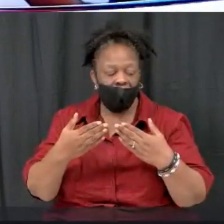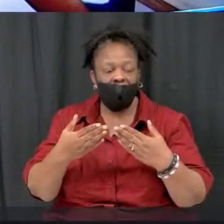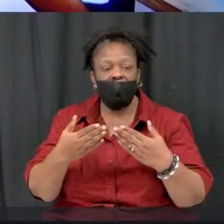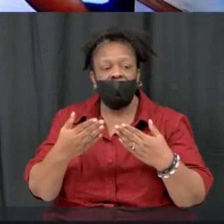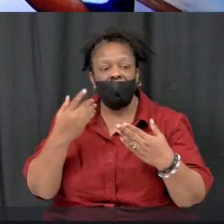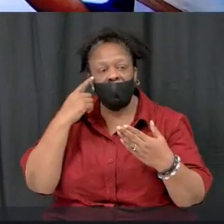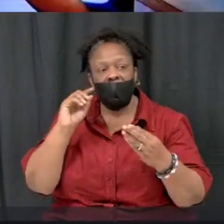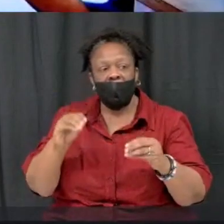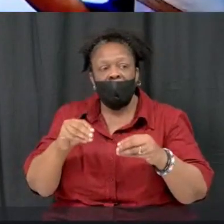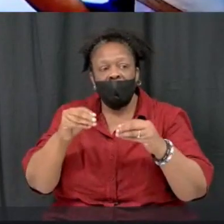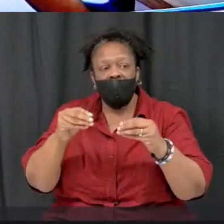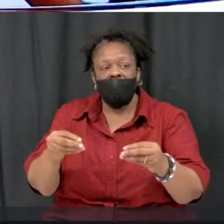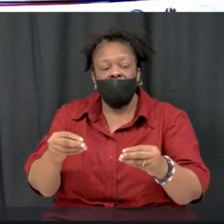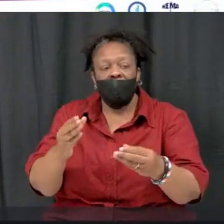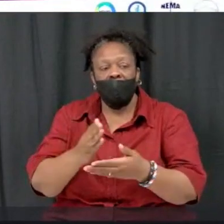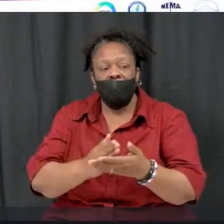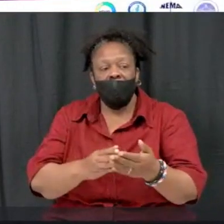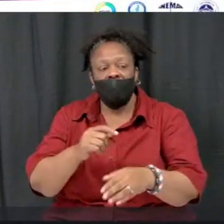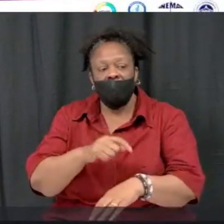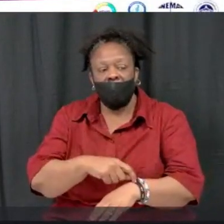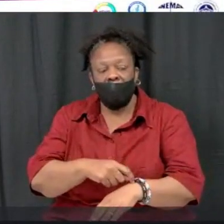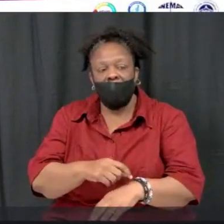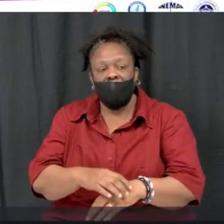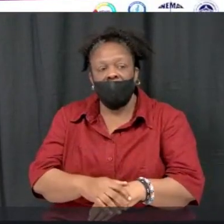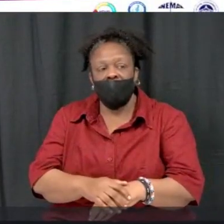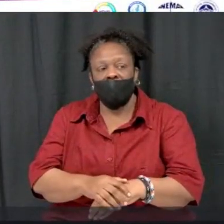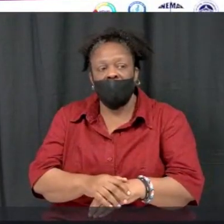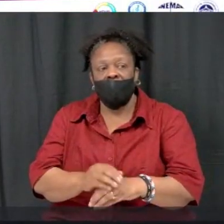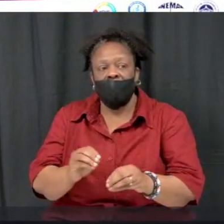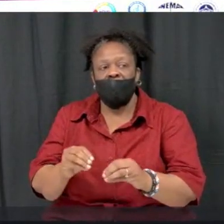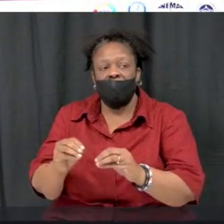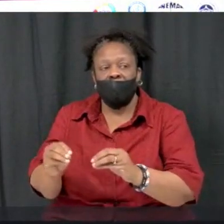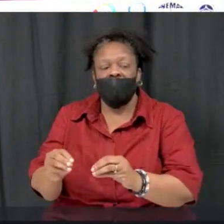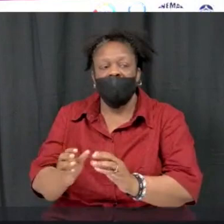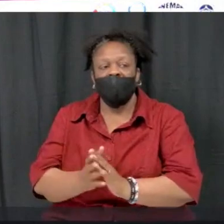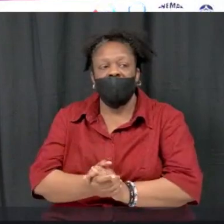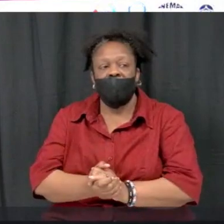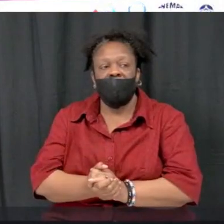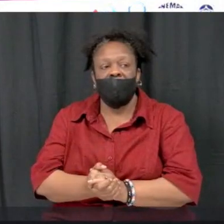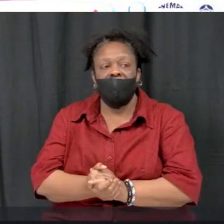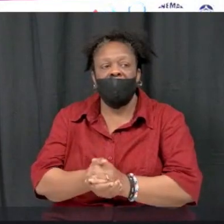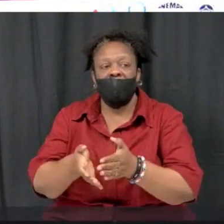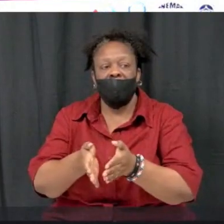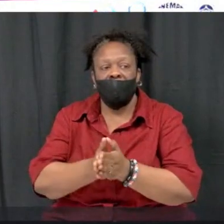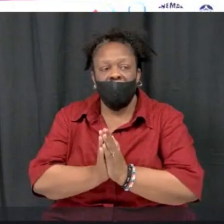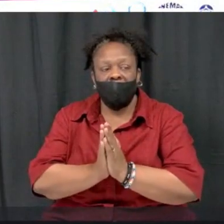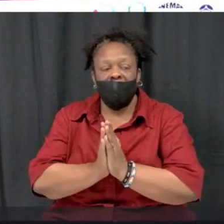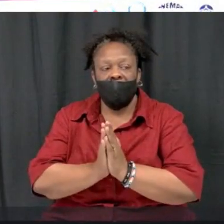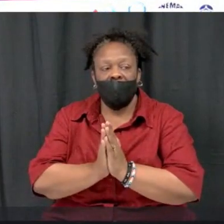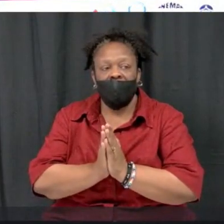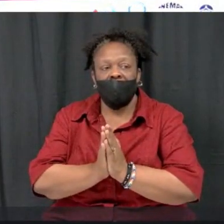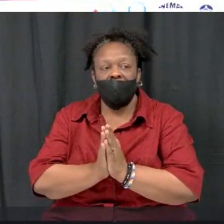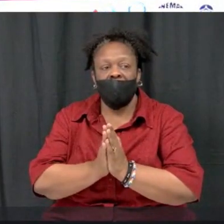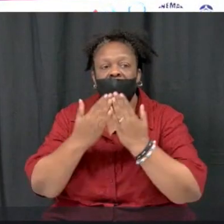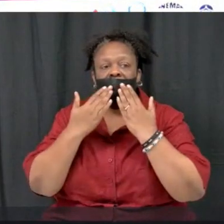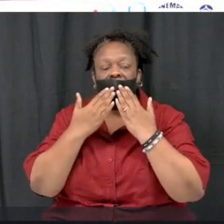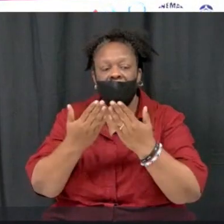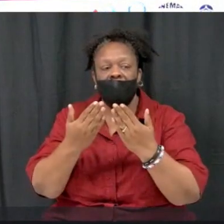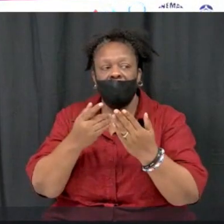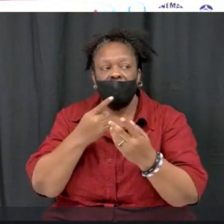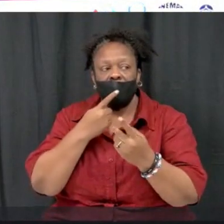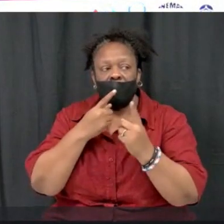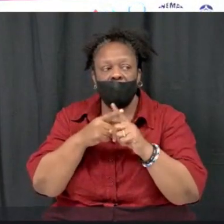time today to present at today's update. I'd like to acknowledge the Honourable Wendy Phipps, who's here with